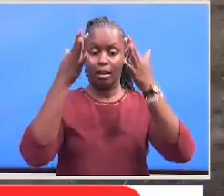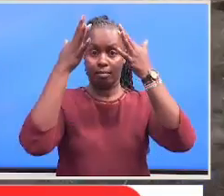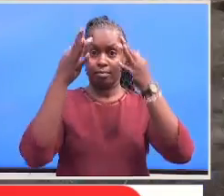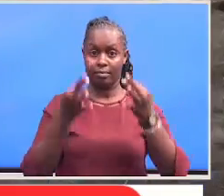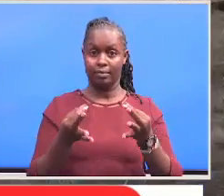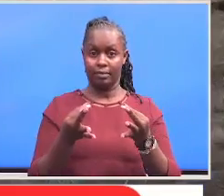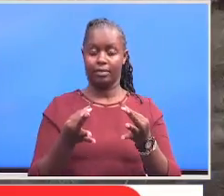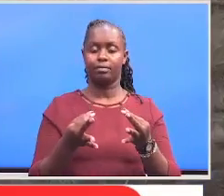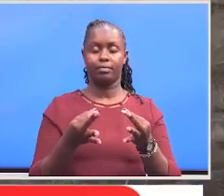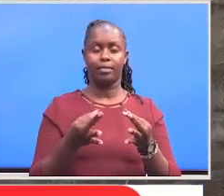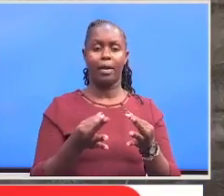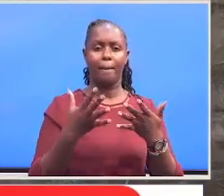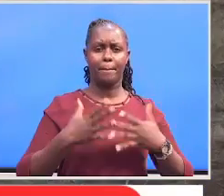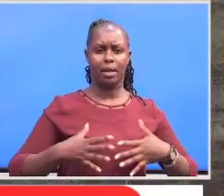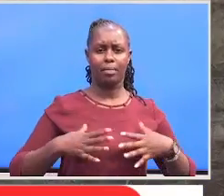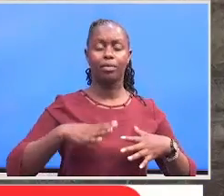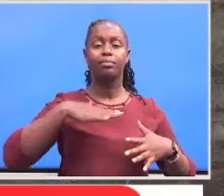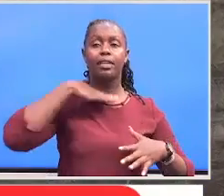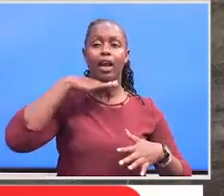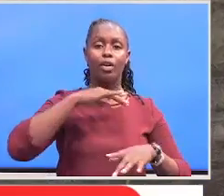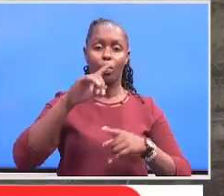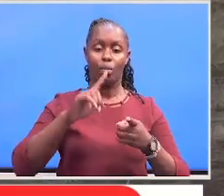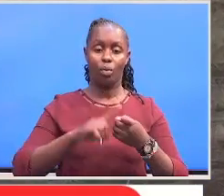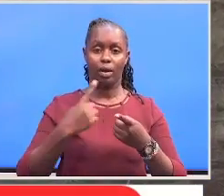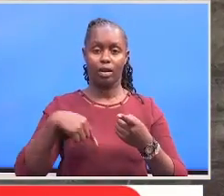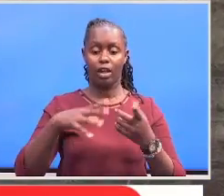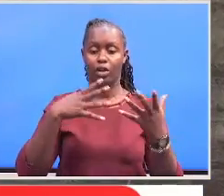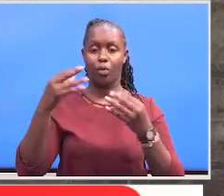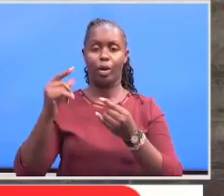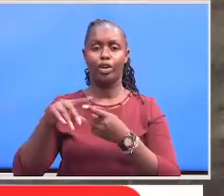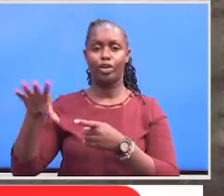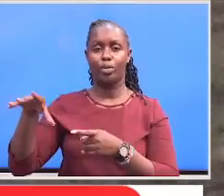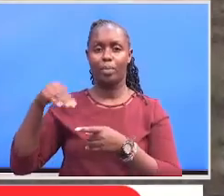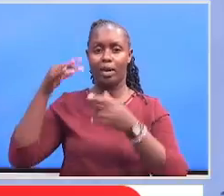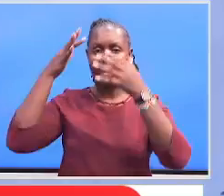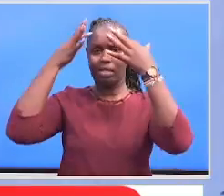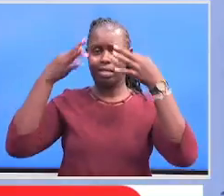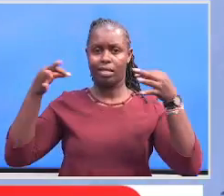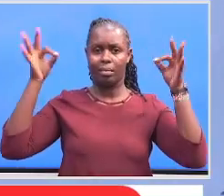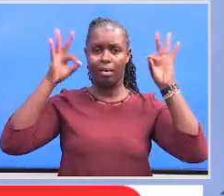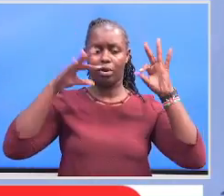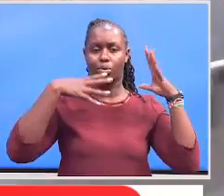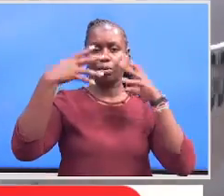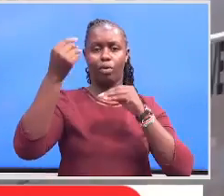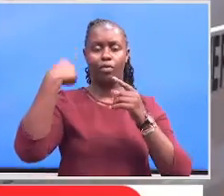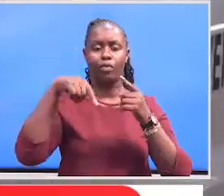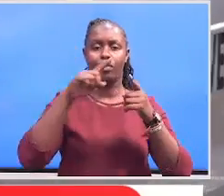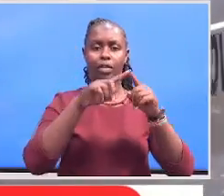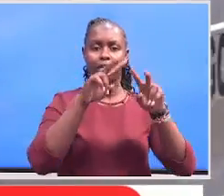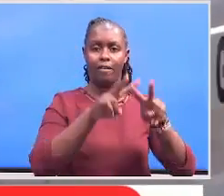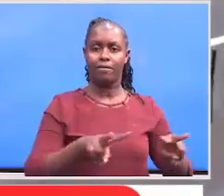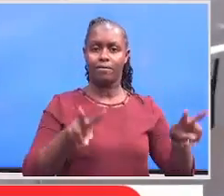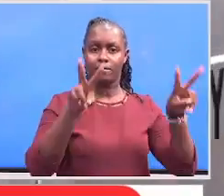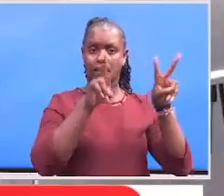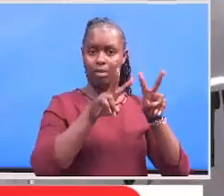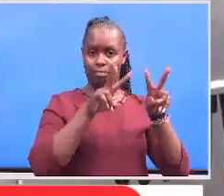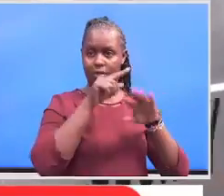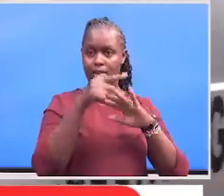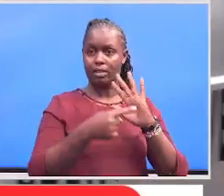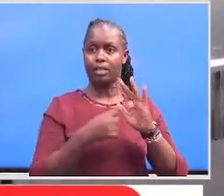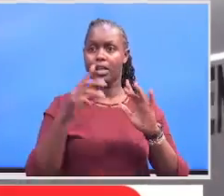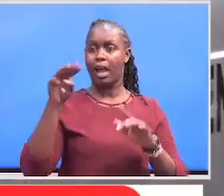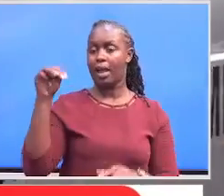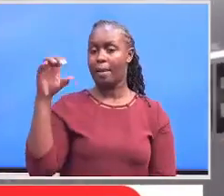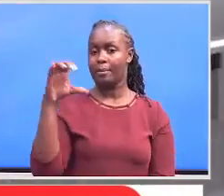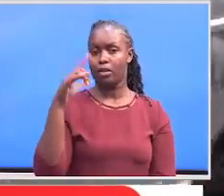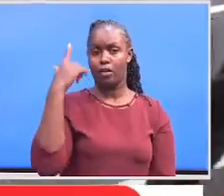freak accident while collecting the bride to head to the wedding venue. Dan Maura, the master of ceremony